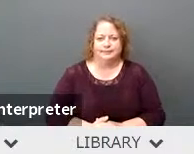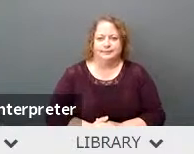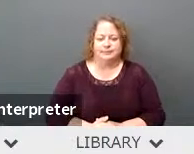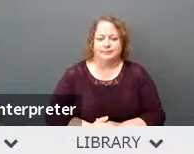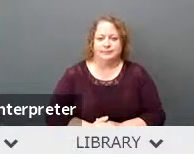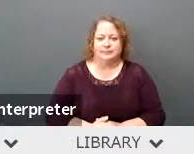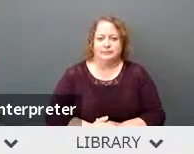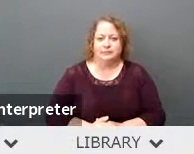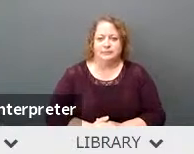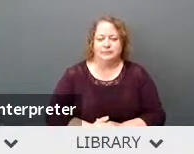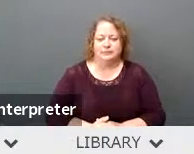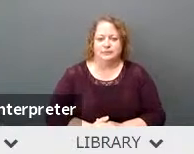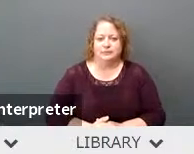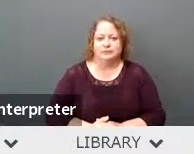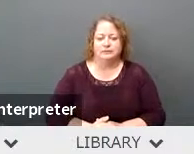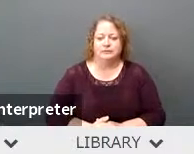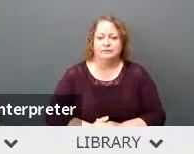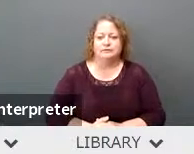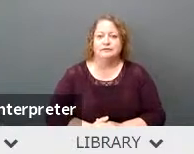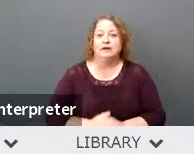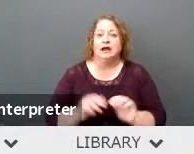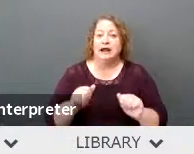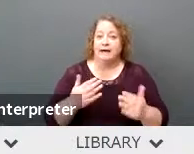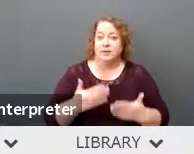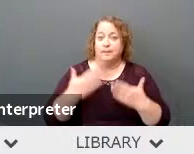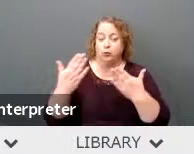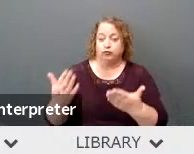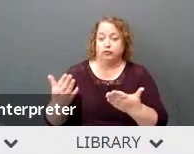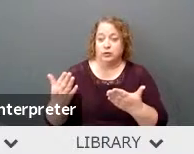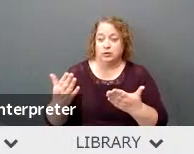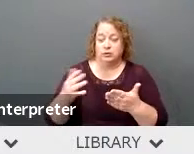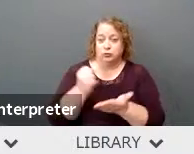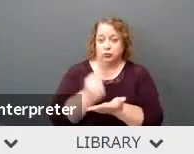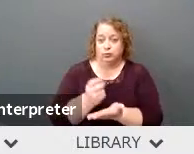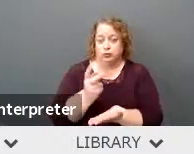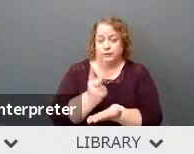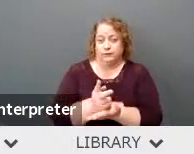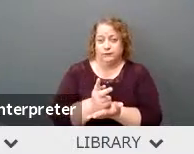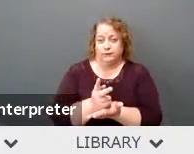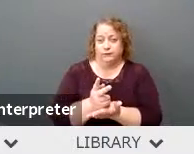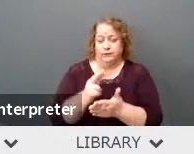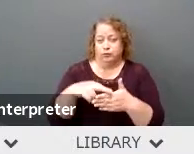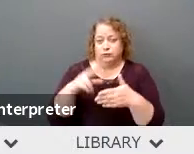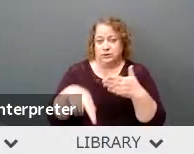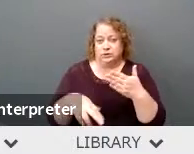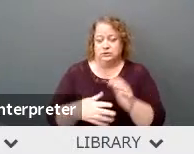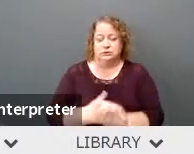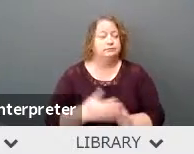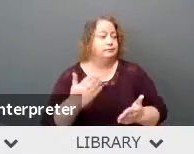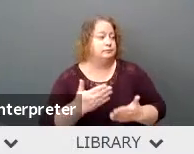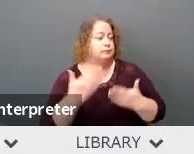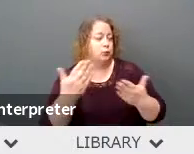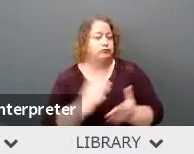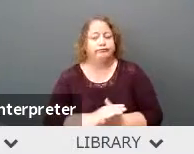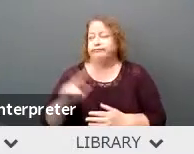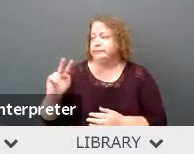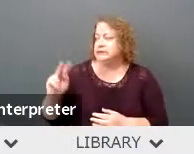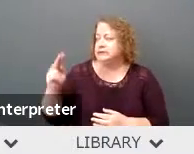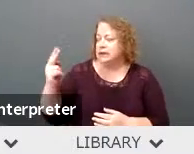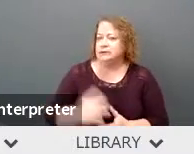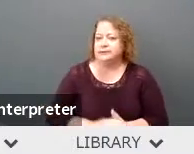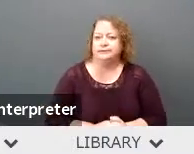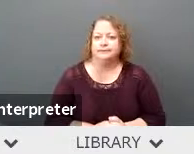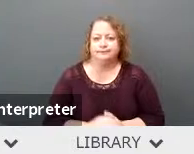We need a motion. Can I have a motion to approve the results? So moved.